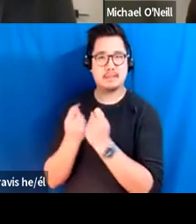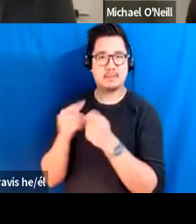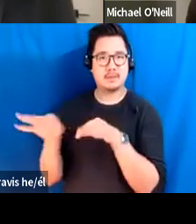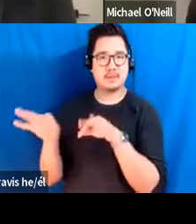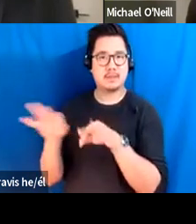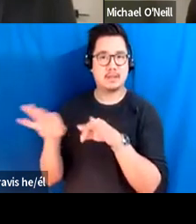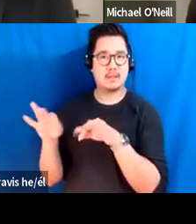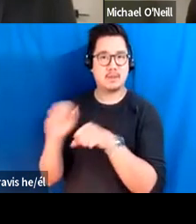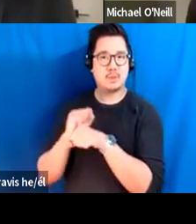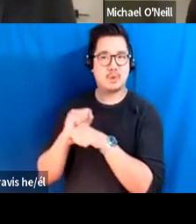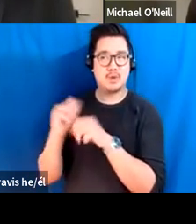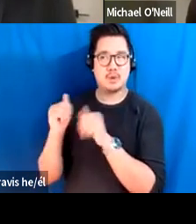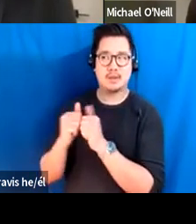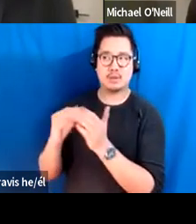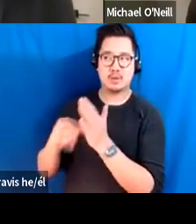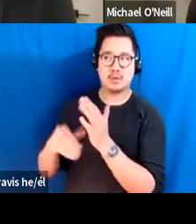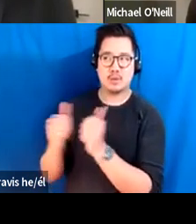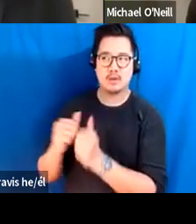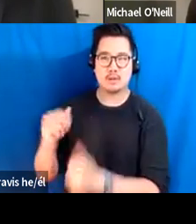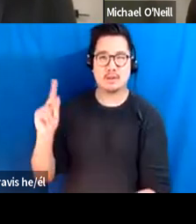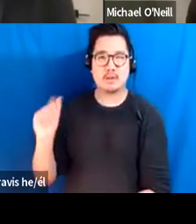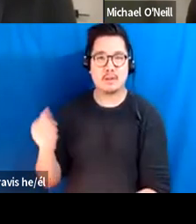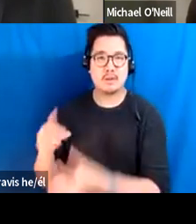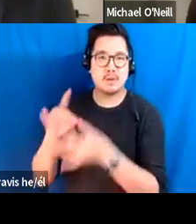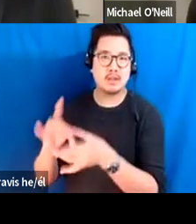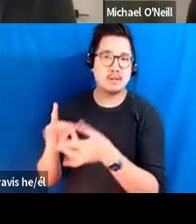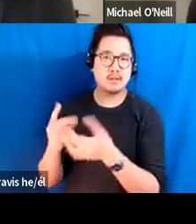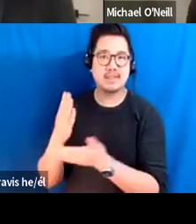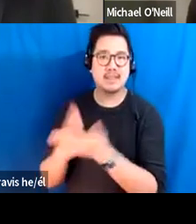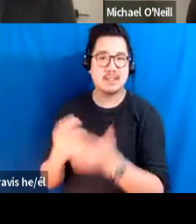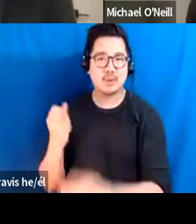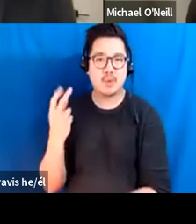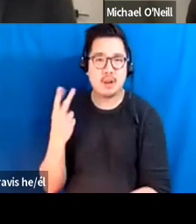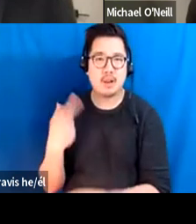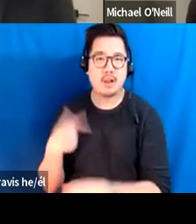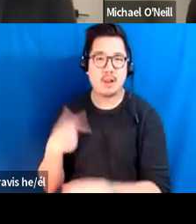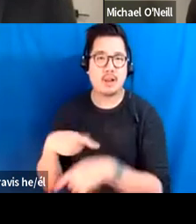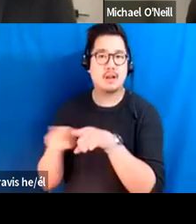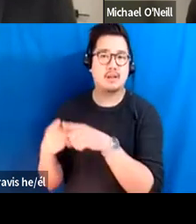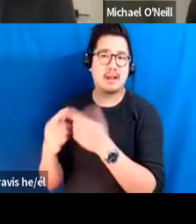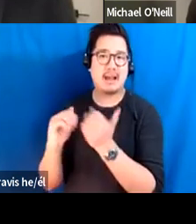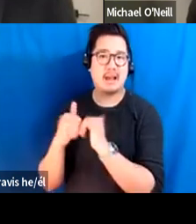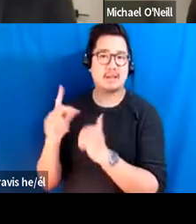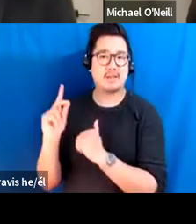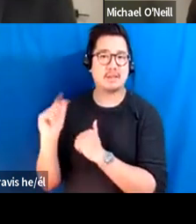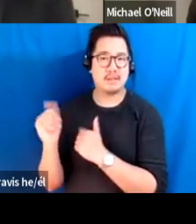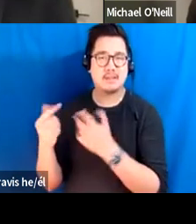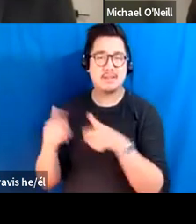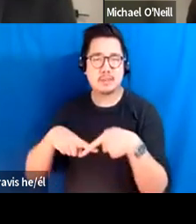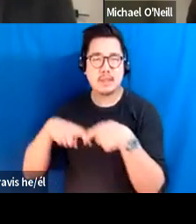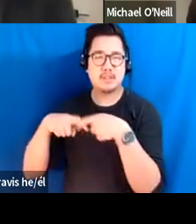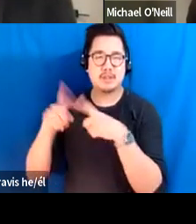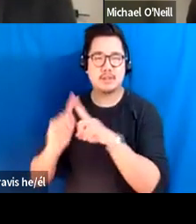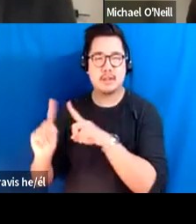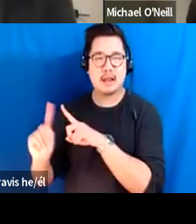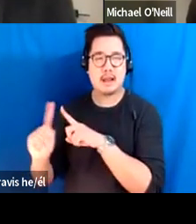the work with students with disabilities in section 12 around mdrs and the manifestation of disabilities in suspensions i think it is it